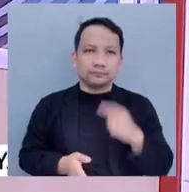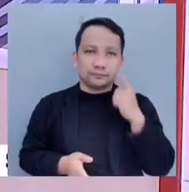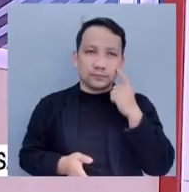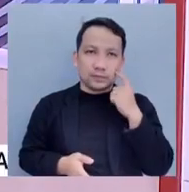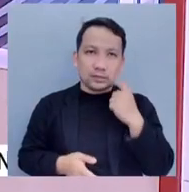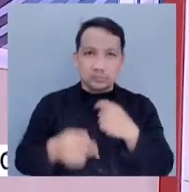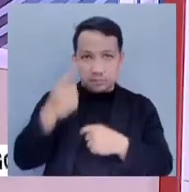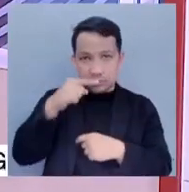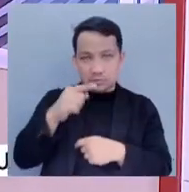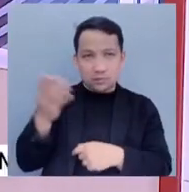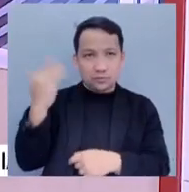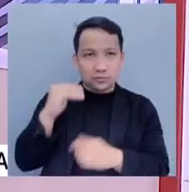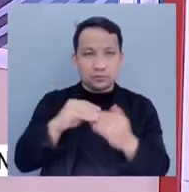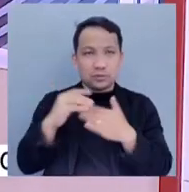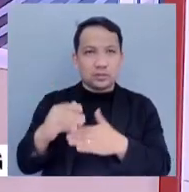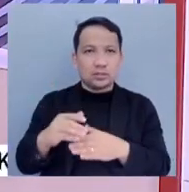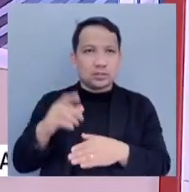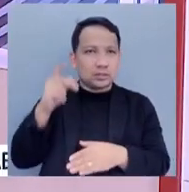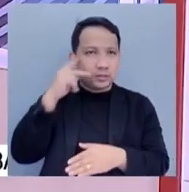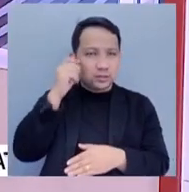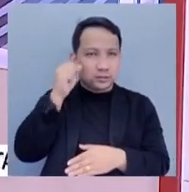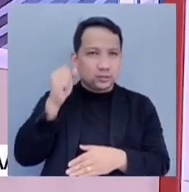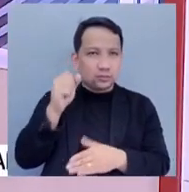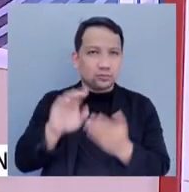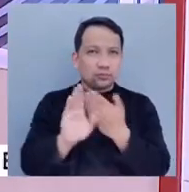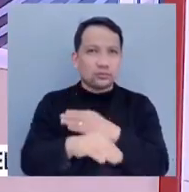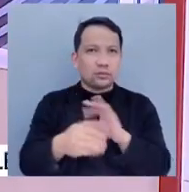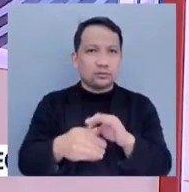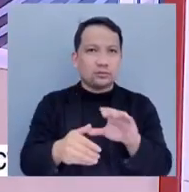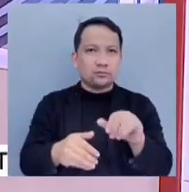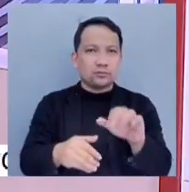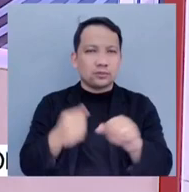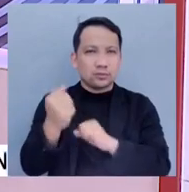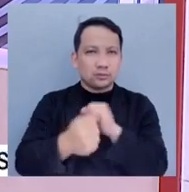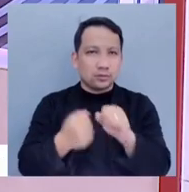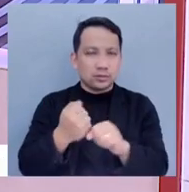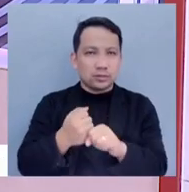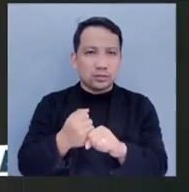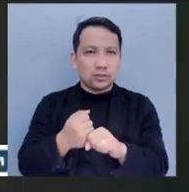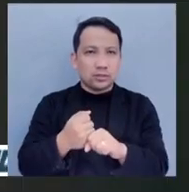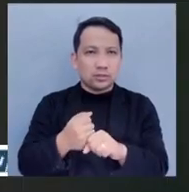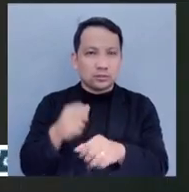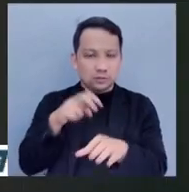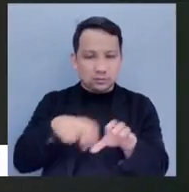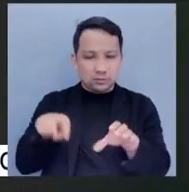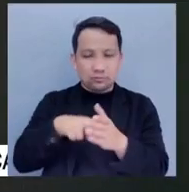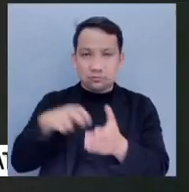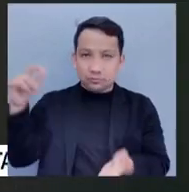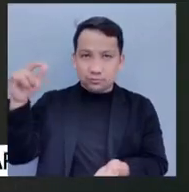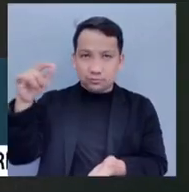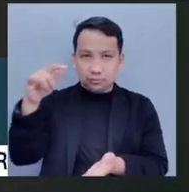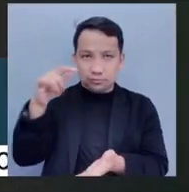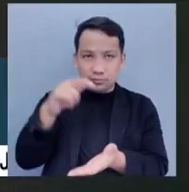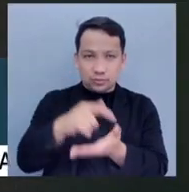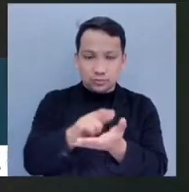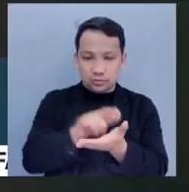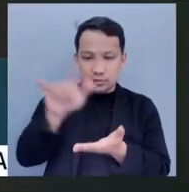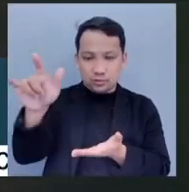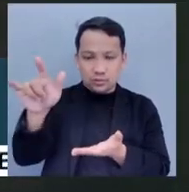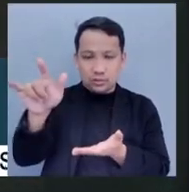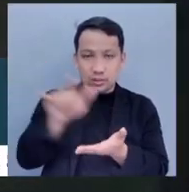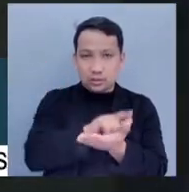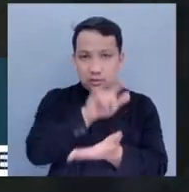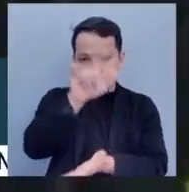Thailand's former leader Thaksin Shinawat returns after 15 years in exile. His private jet left Singapore and landed in